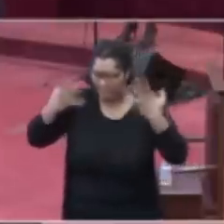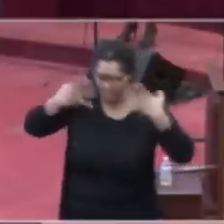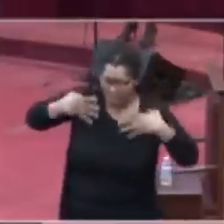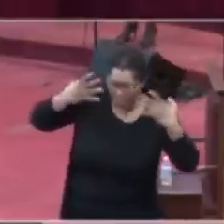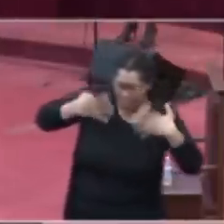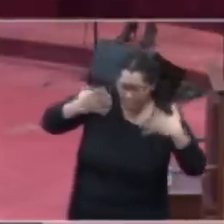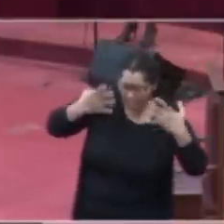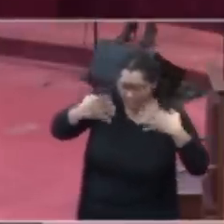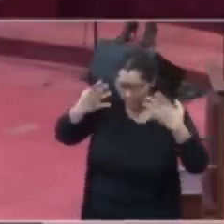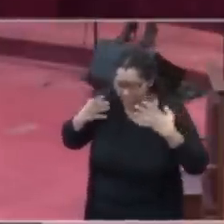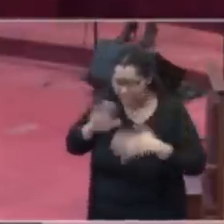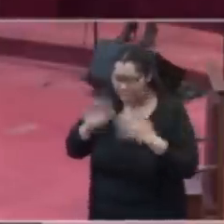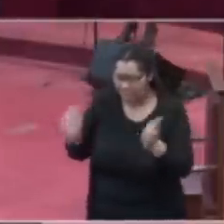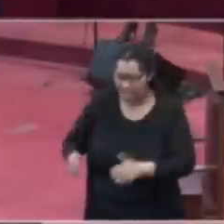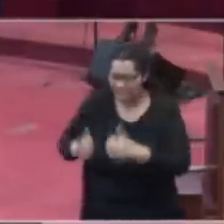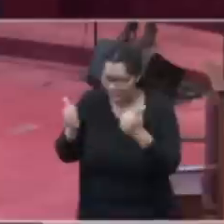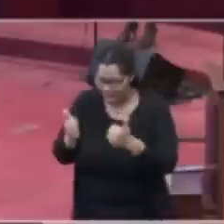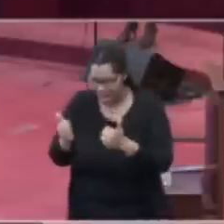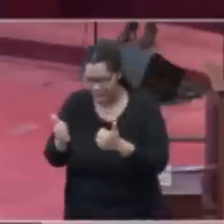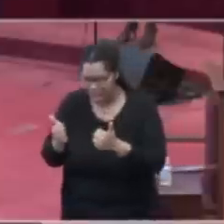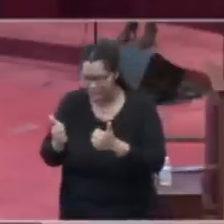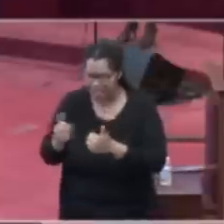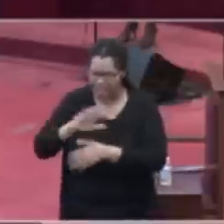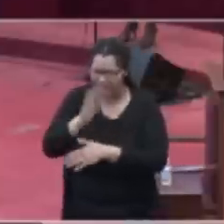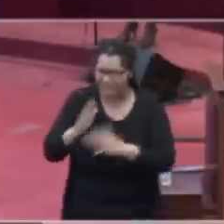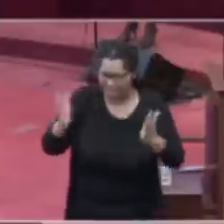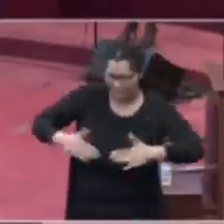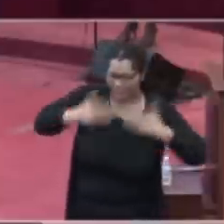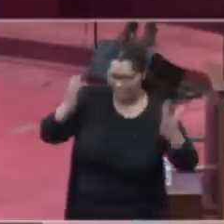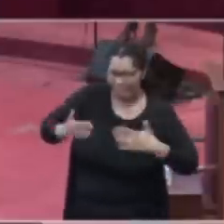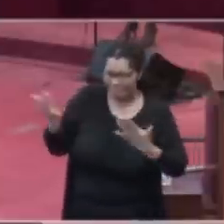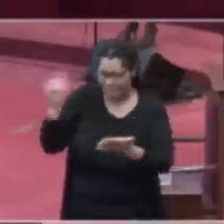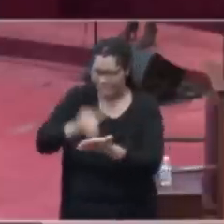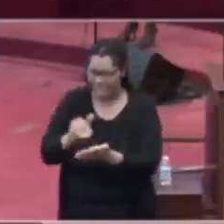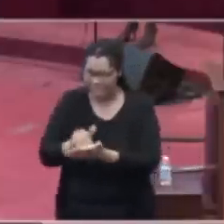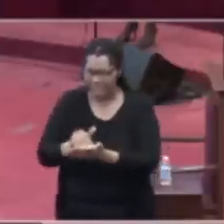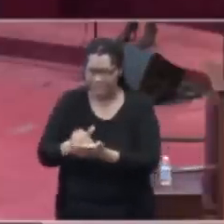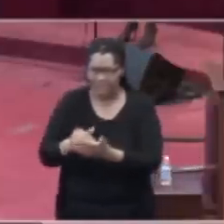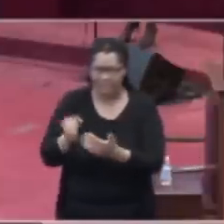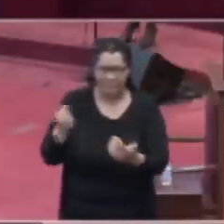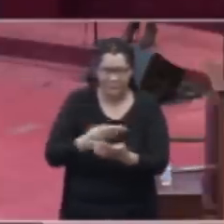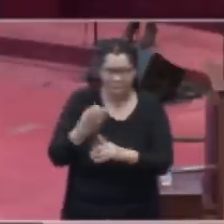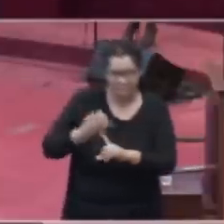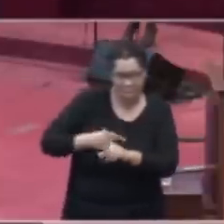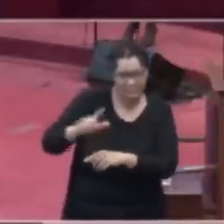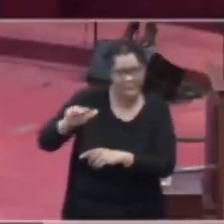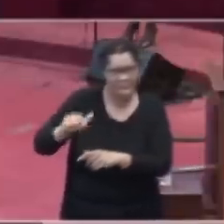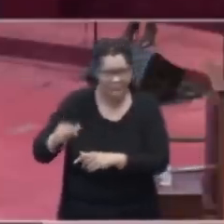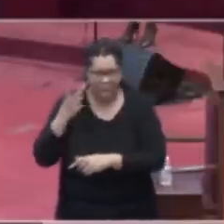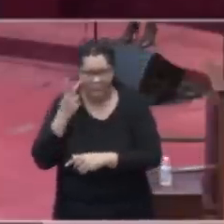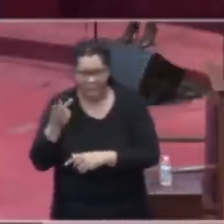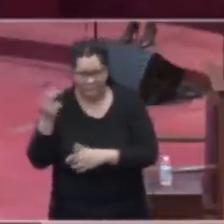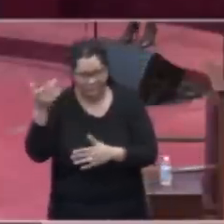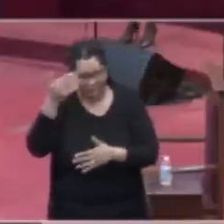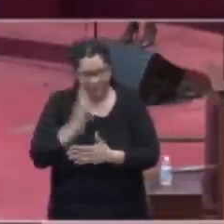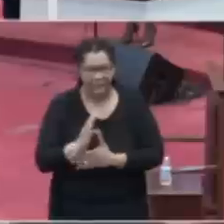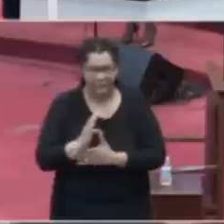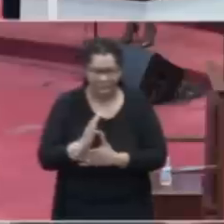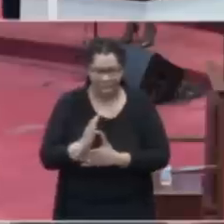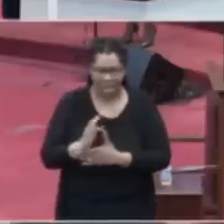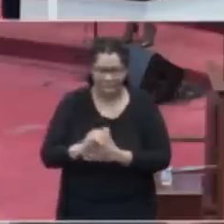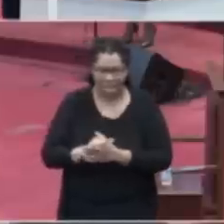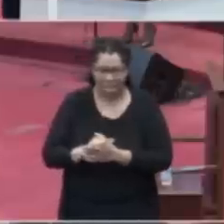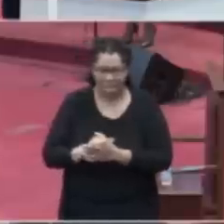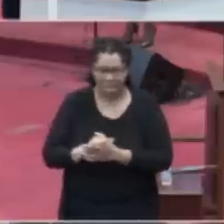life was never gonna have any joy again. And then months later, I've watched God stir